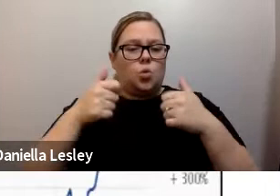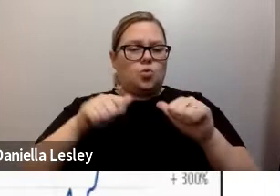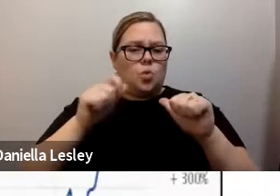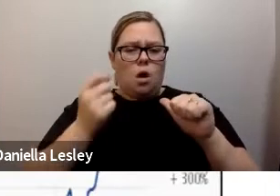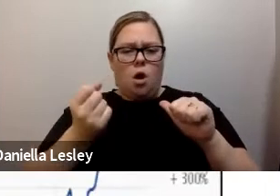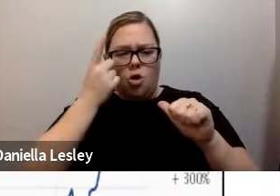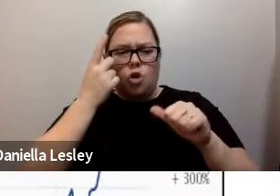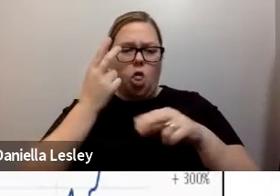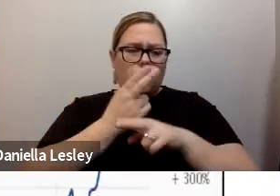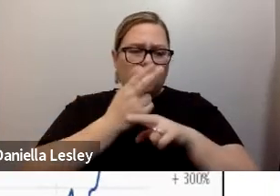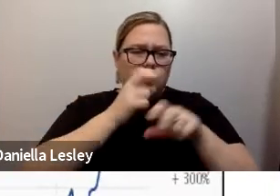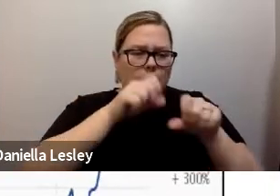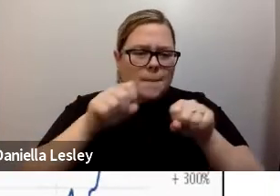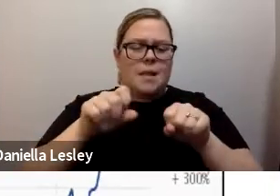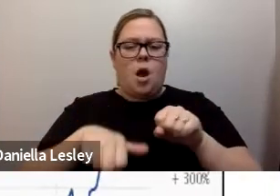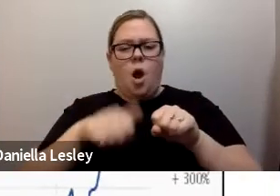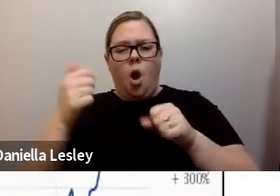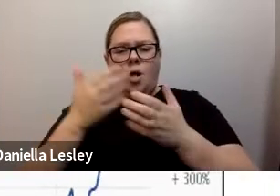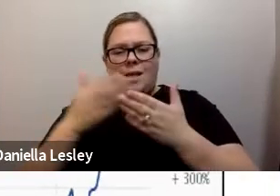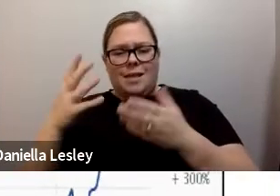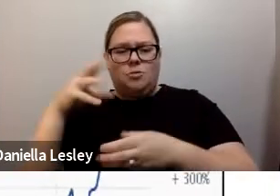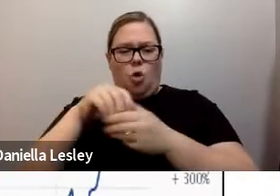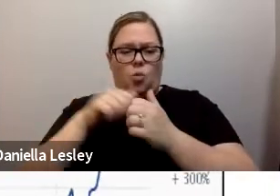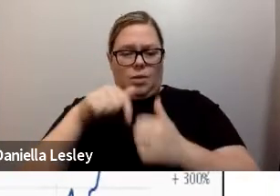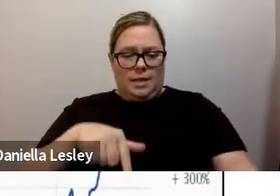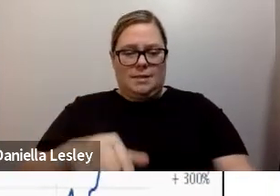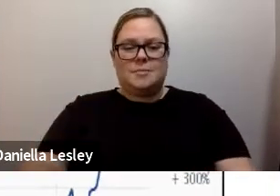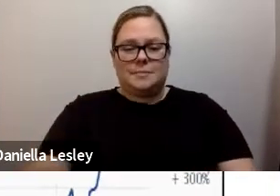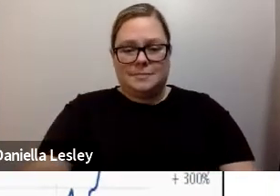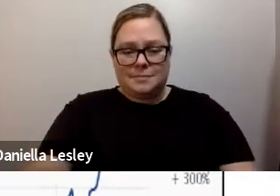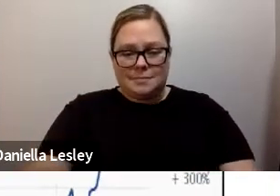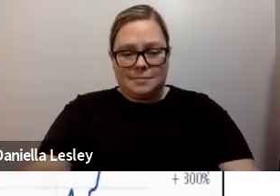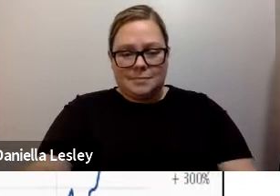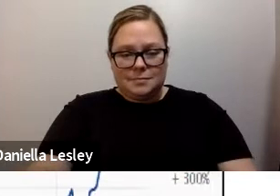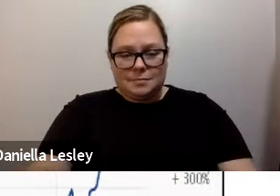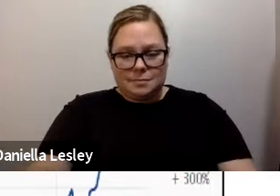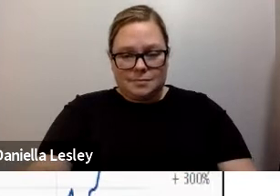understand usability and other factors associated with this.